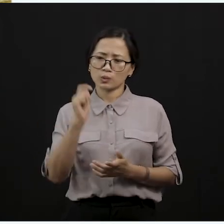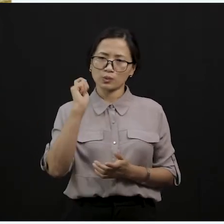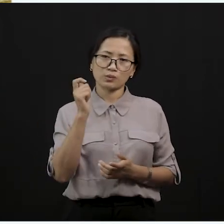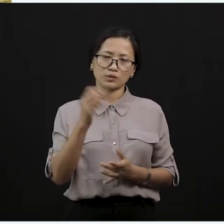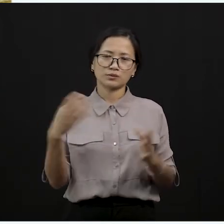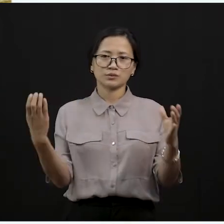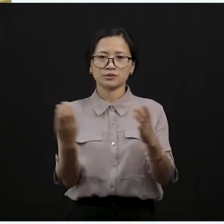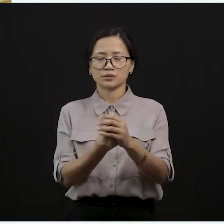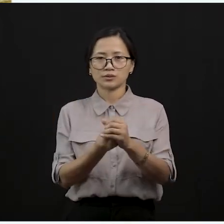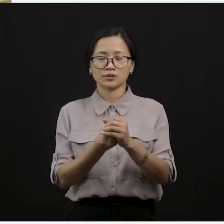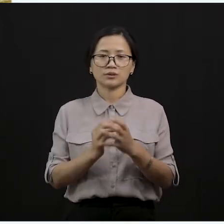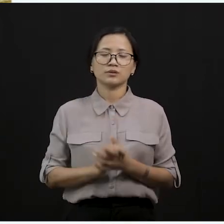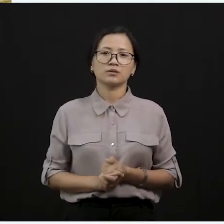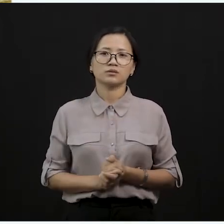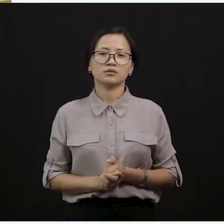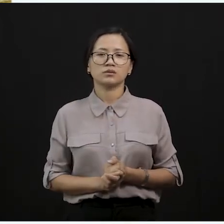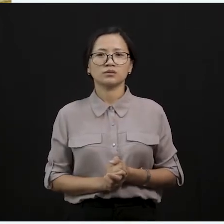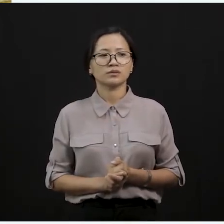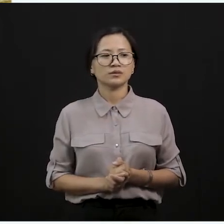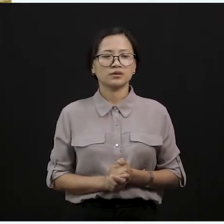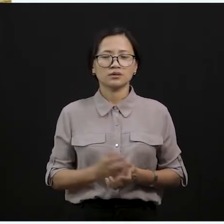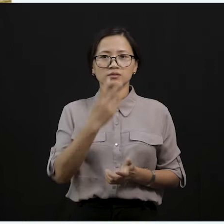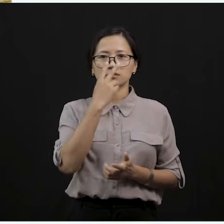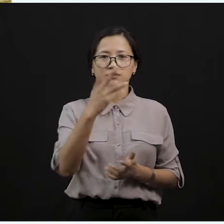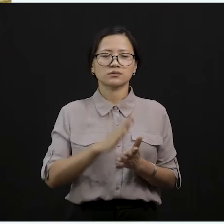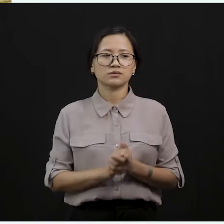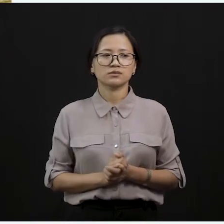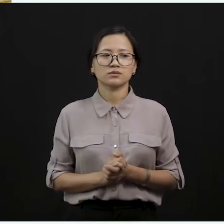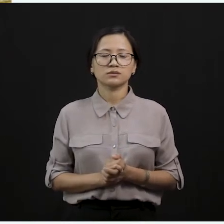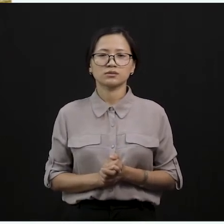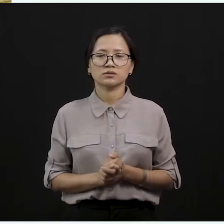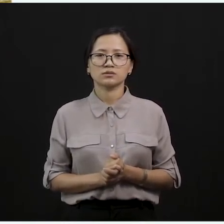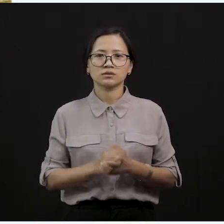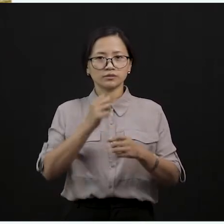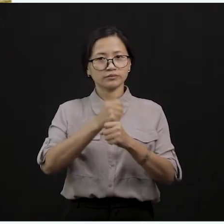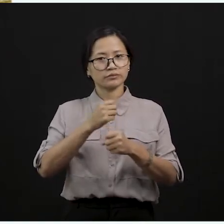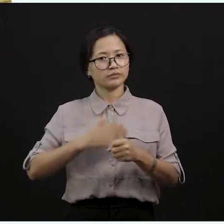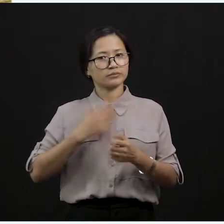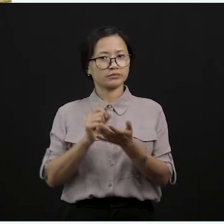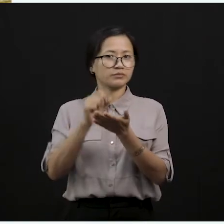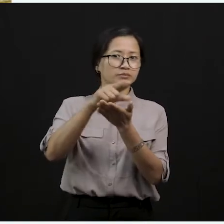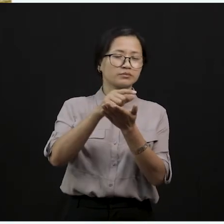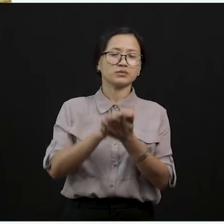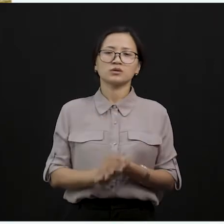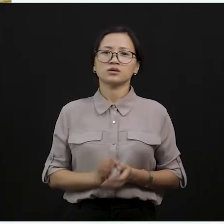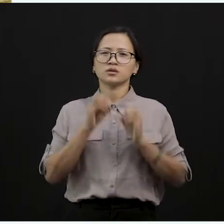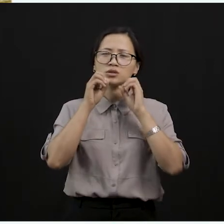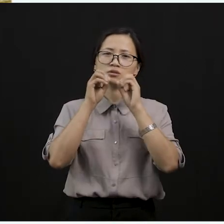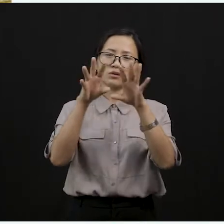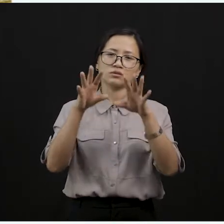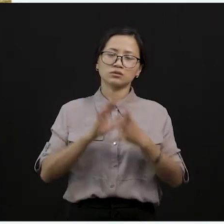working together, right? And then we can see here the grasshopper